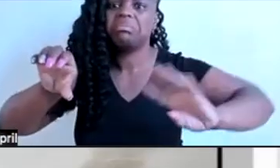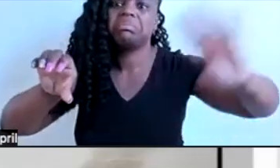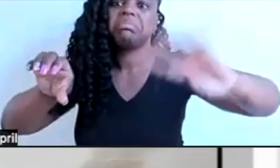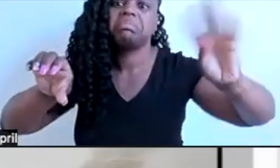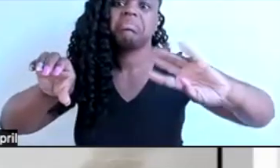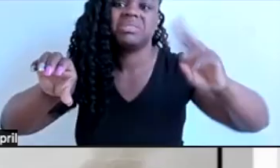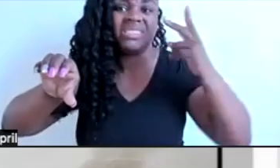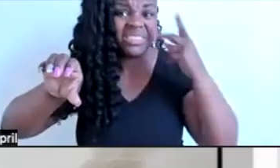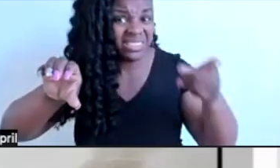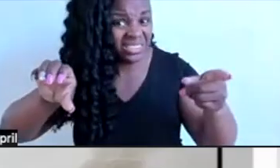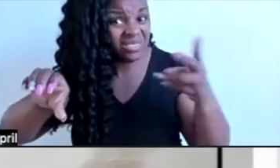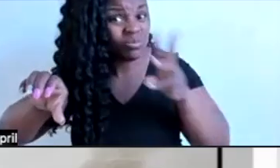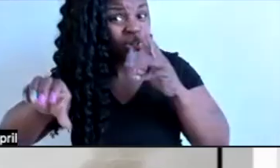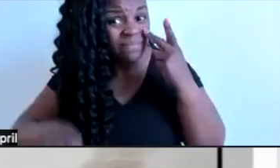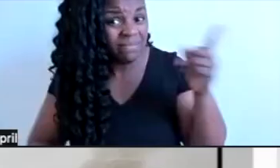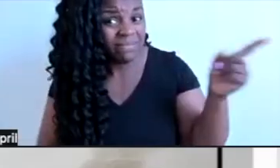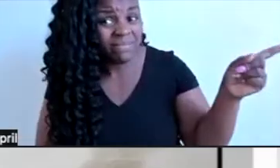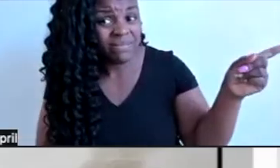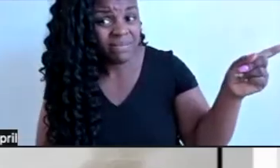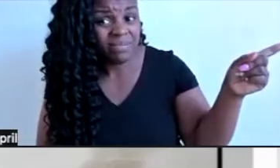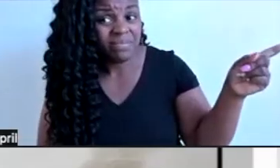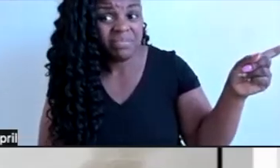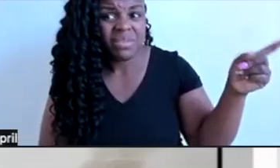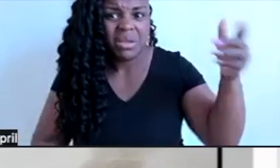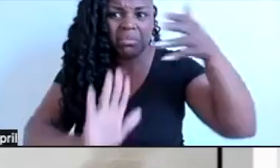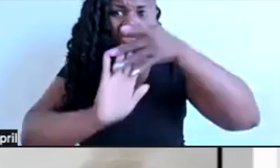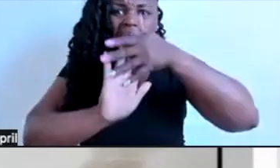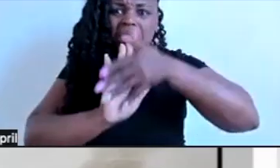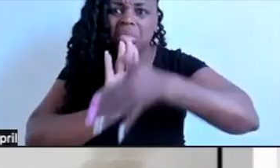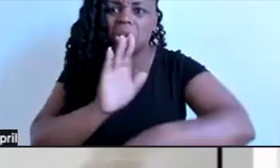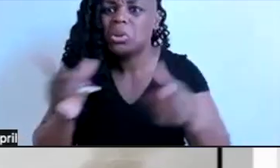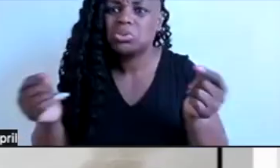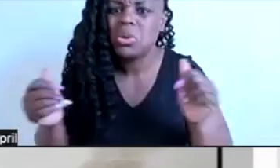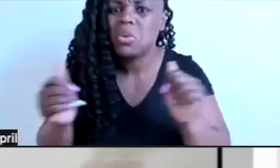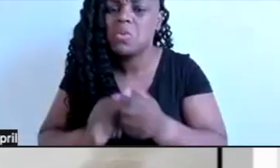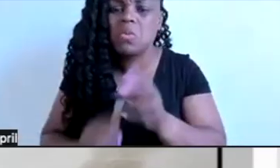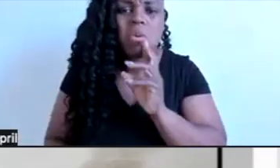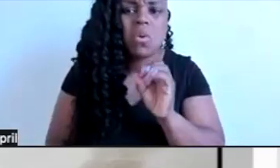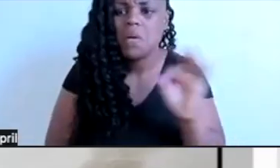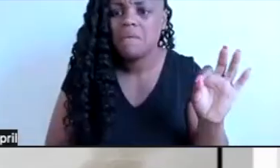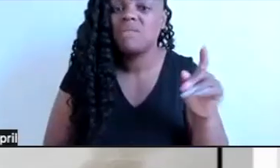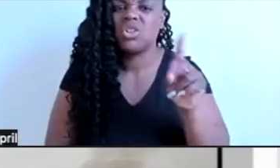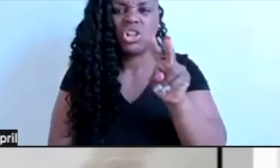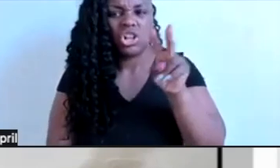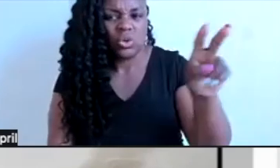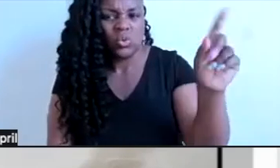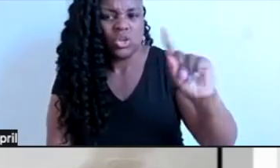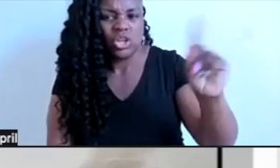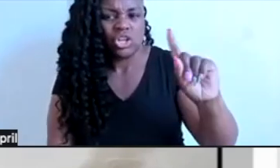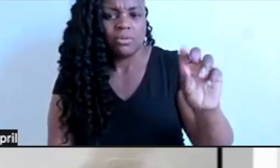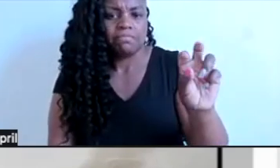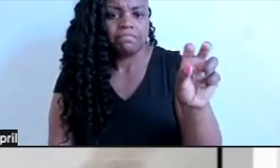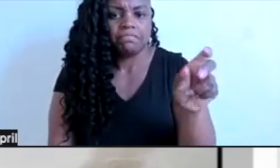the walls or sheetrock, you'll need to turn off the water at the shutoff valve where the water enters your building or the underground water